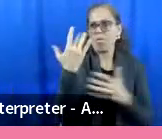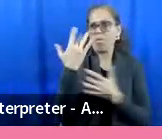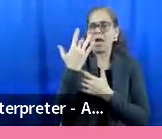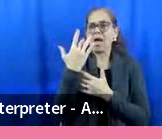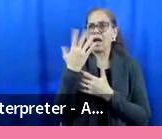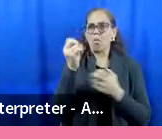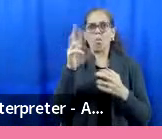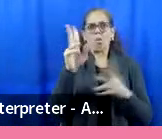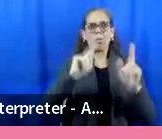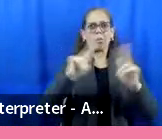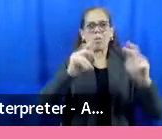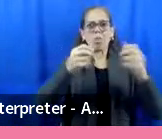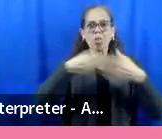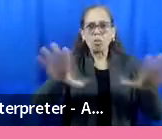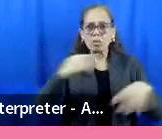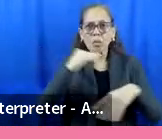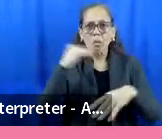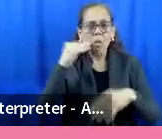from their home,